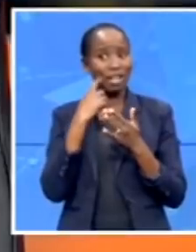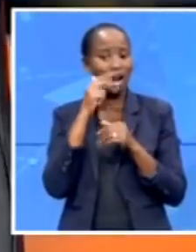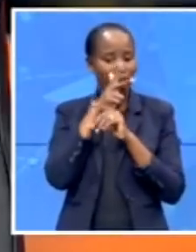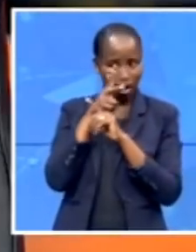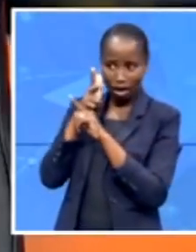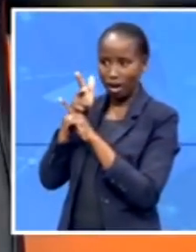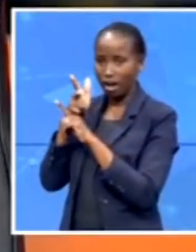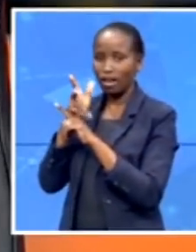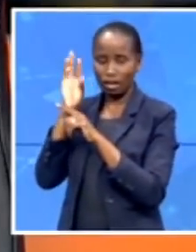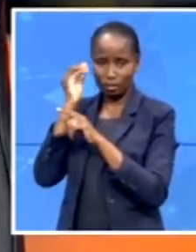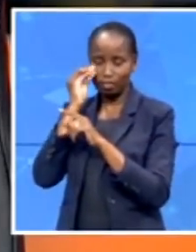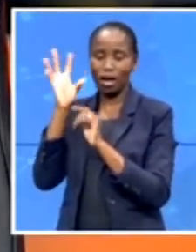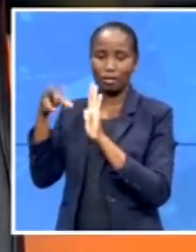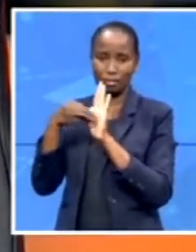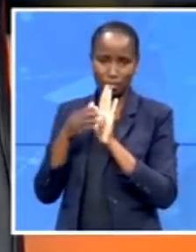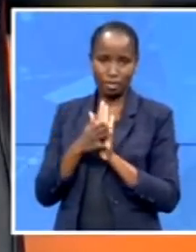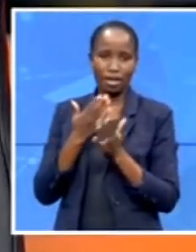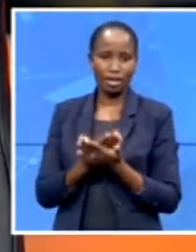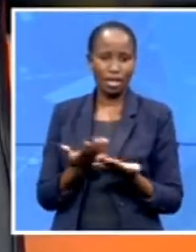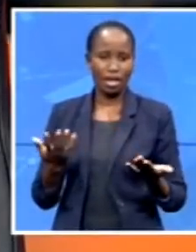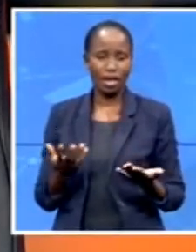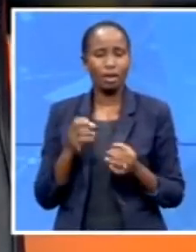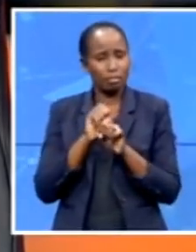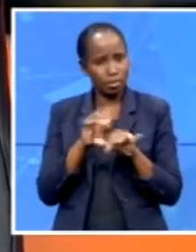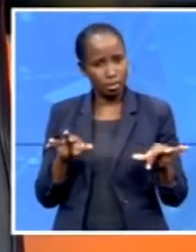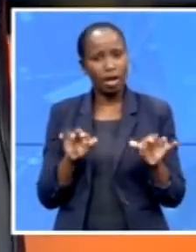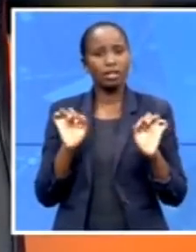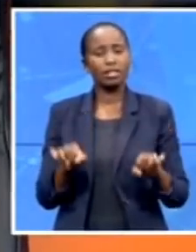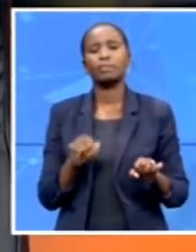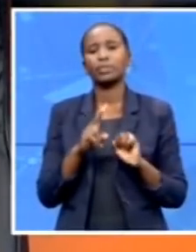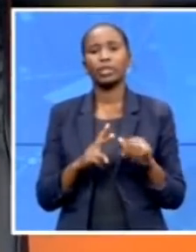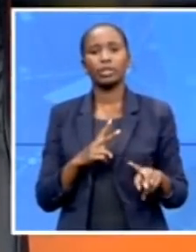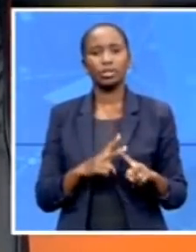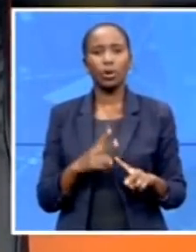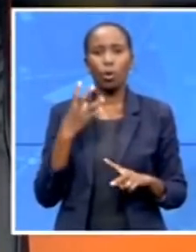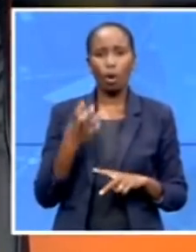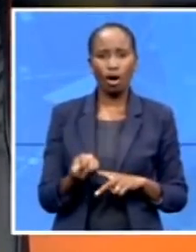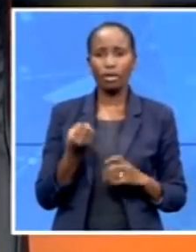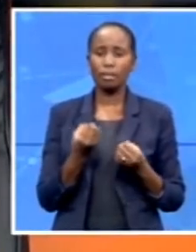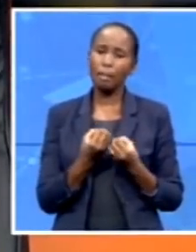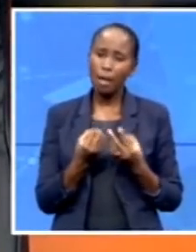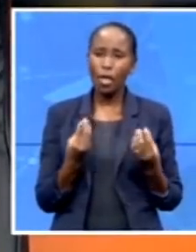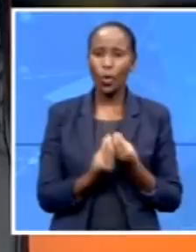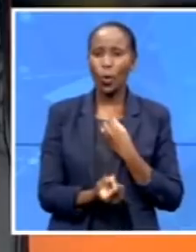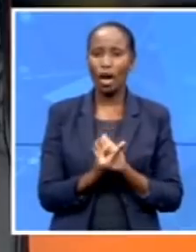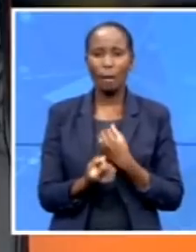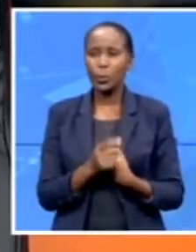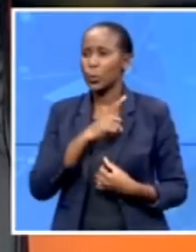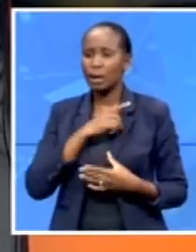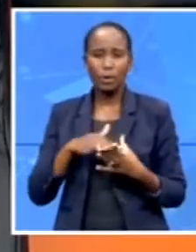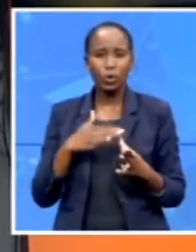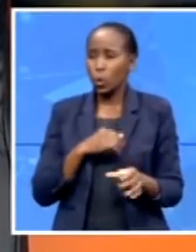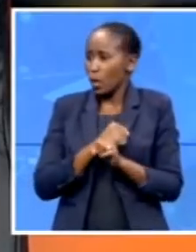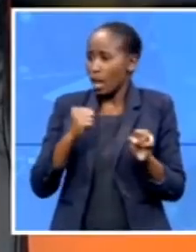ways, you was absolutely spot on when you remarked that we do not get a sense of celebration of elections in this